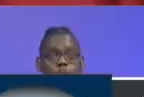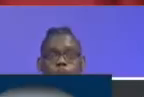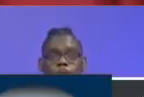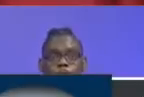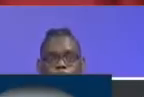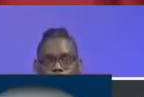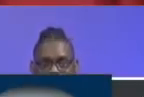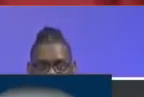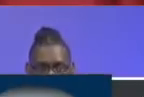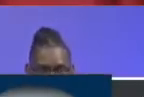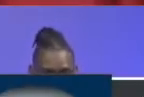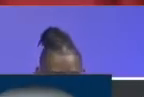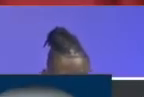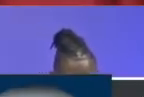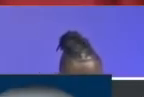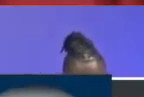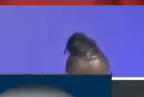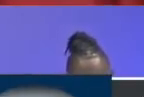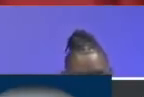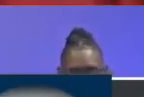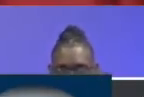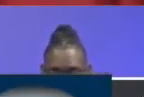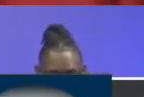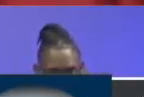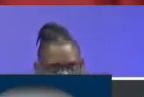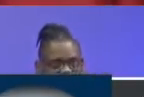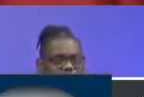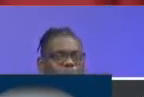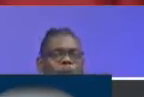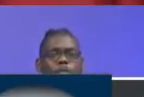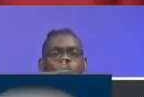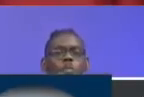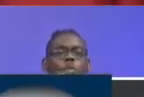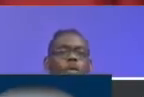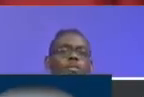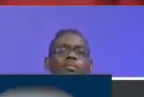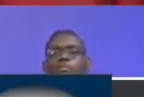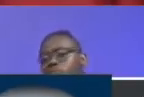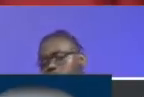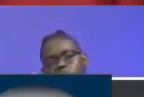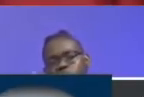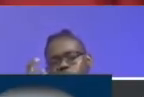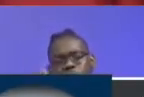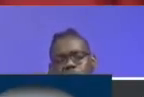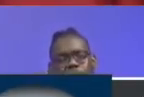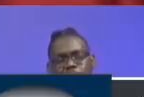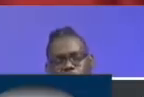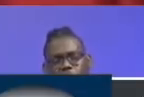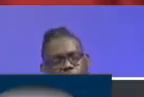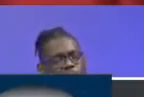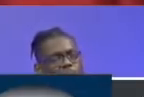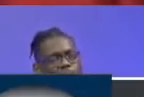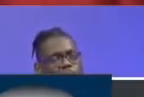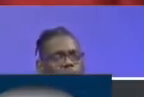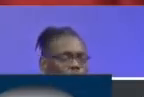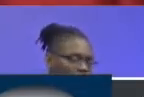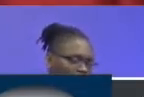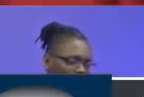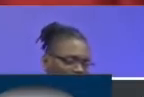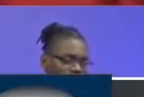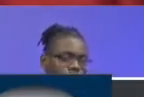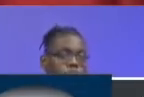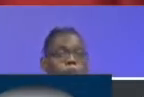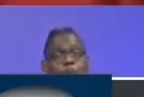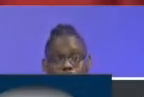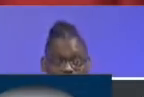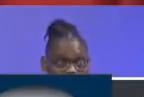going to be required at this point to be vaccinated. But when you look to what has been done globally, and I wish to assure you